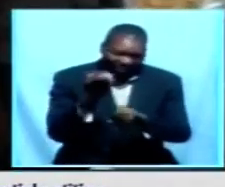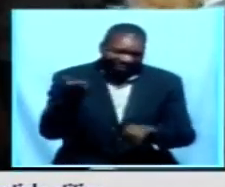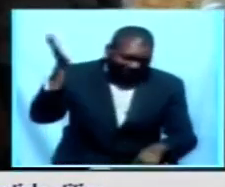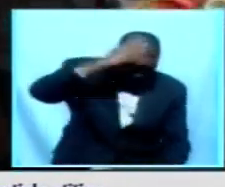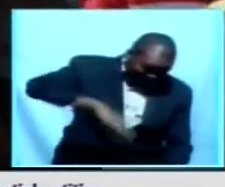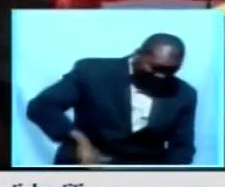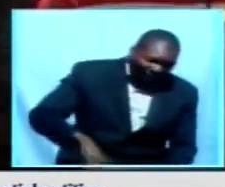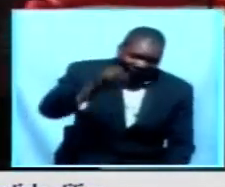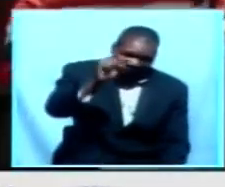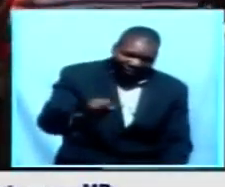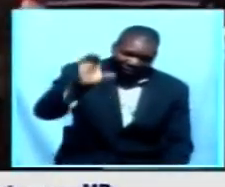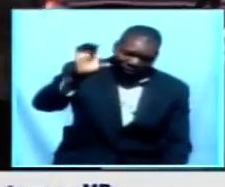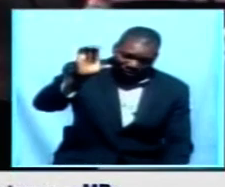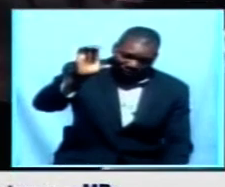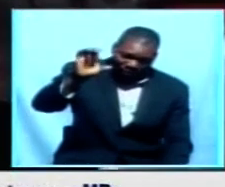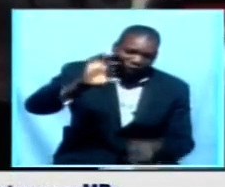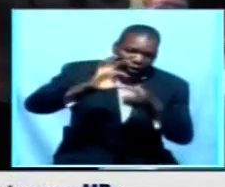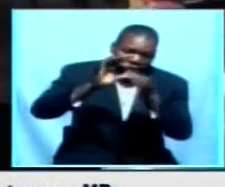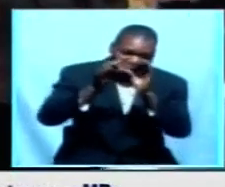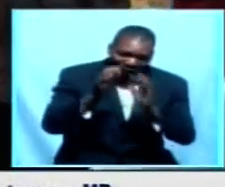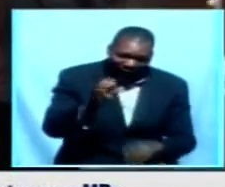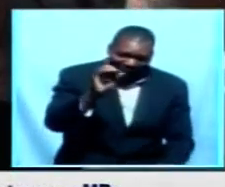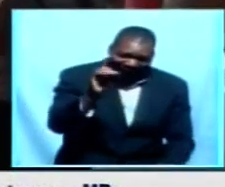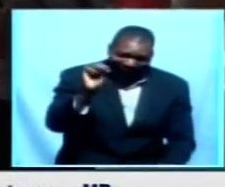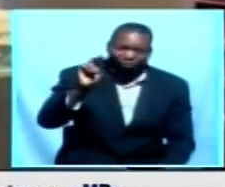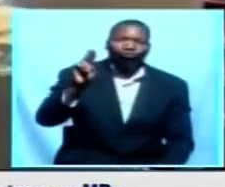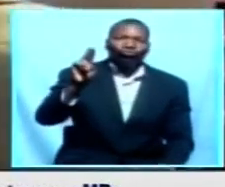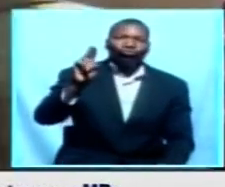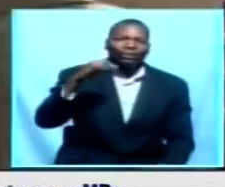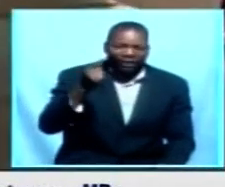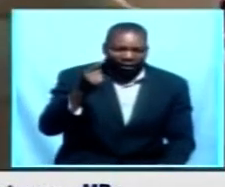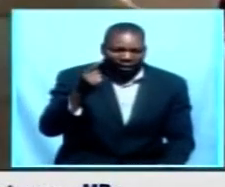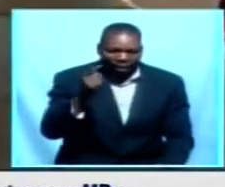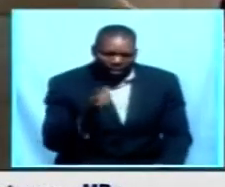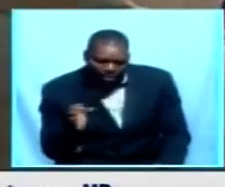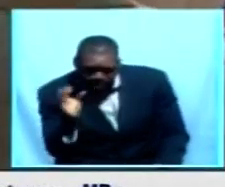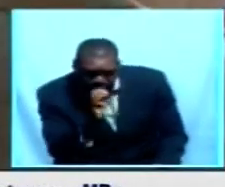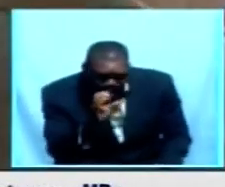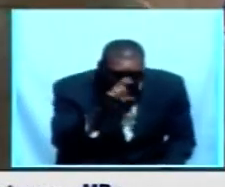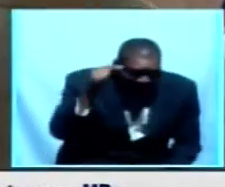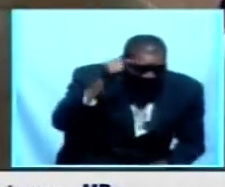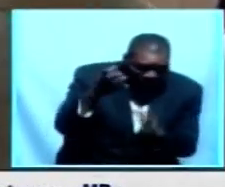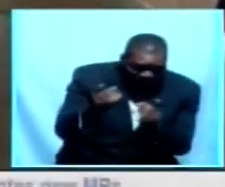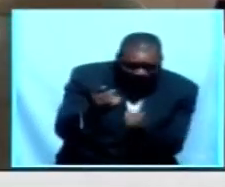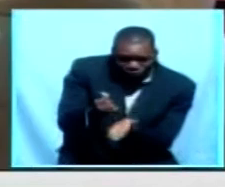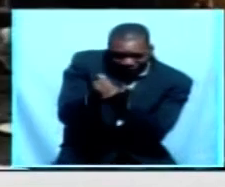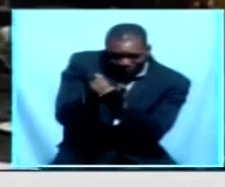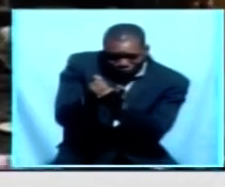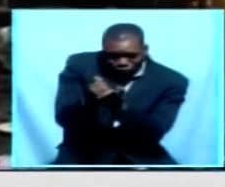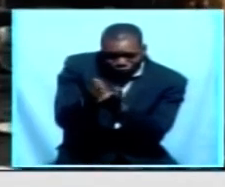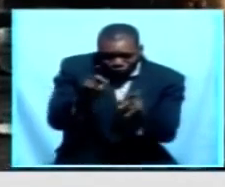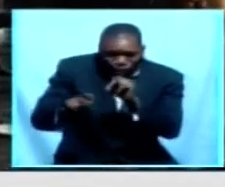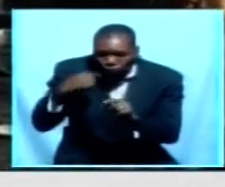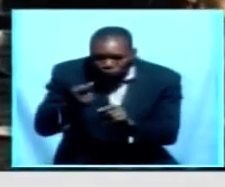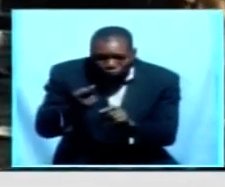DMMU Southern Province Regional Coordinator Adrian Peteli says government is looking at helping those that may still be in hiding. The